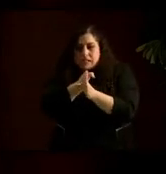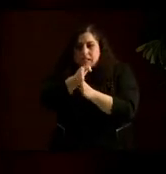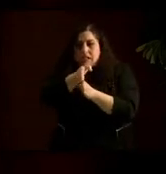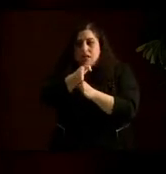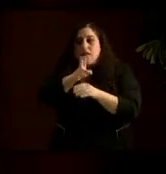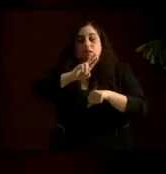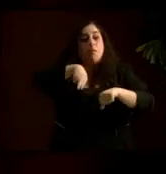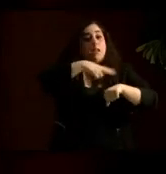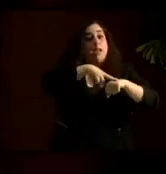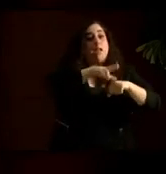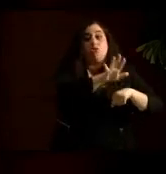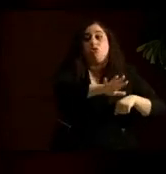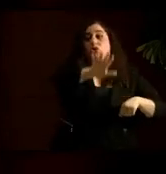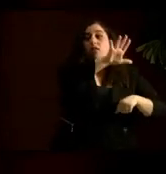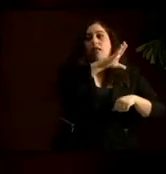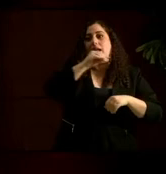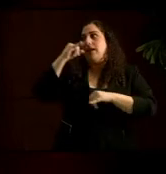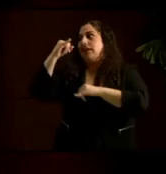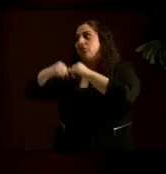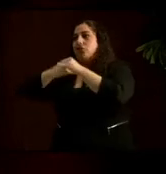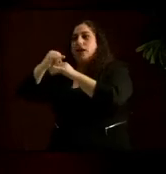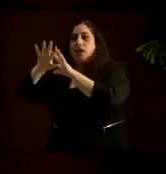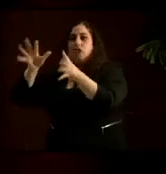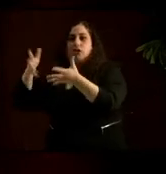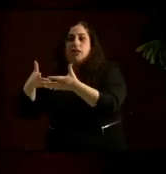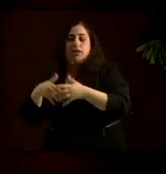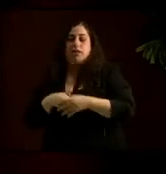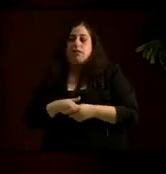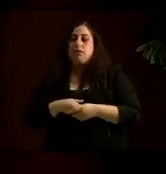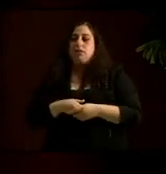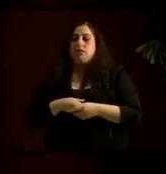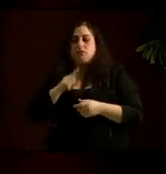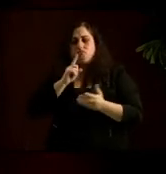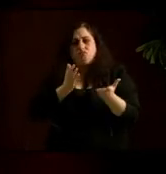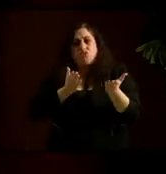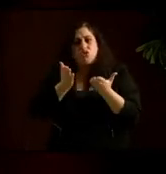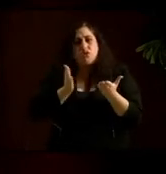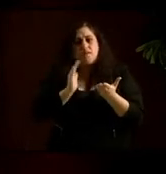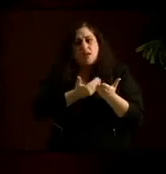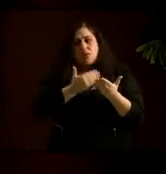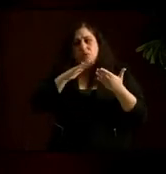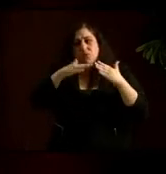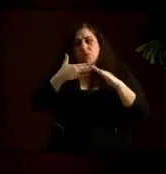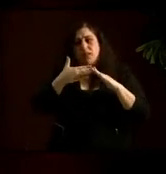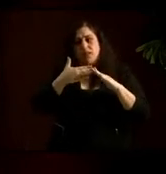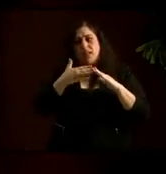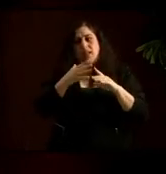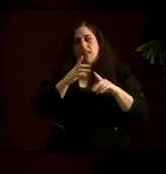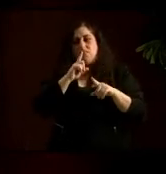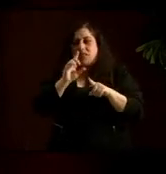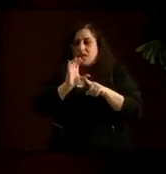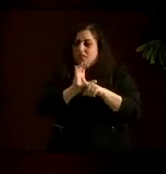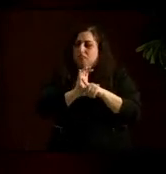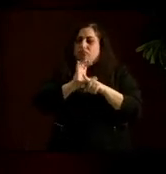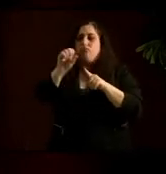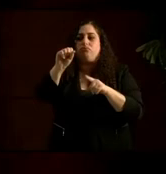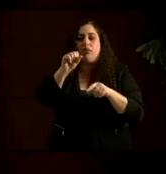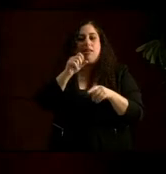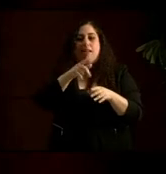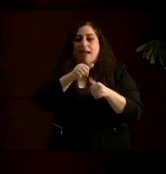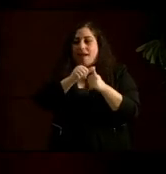internationally, compassionate servants of our SDSU community, and many who excel in all areas of their professional